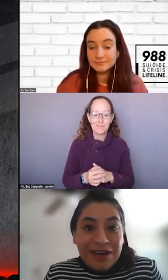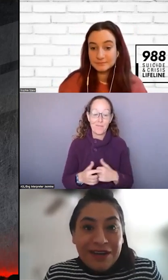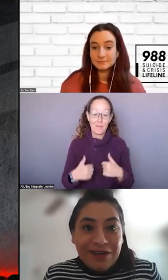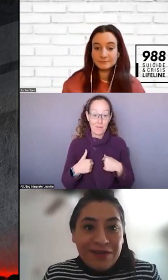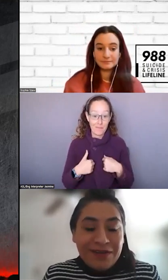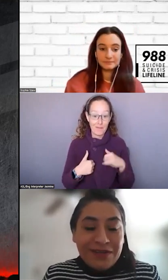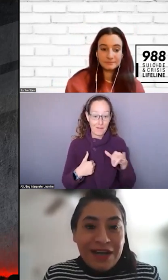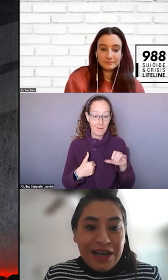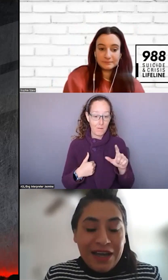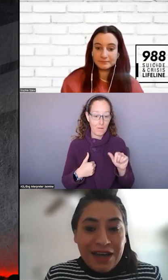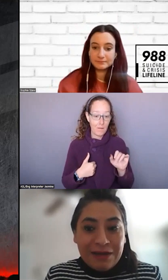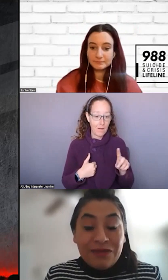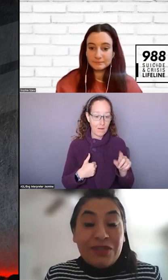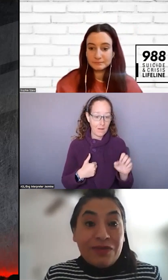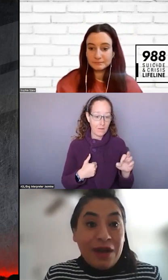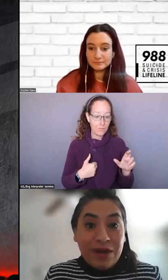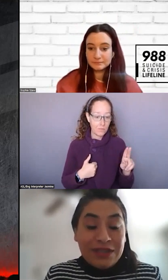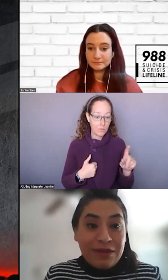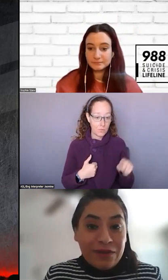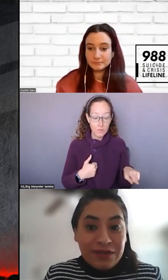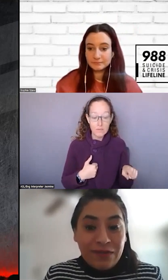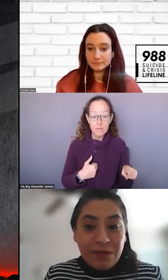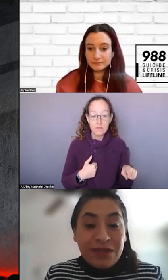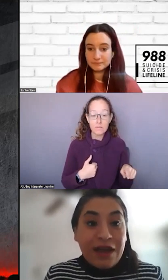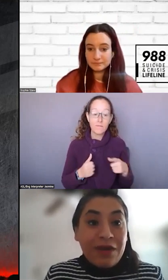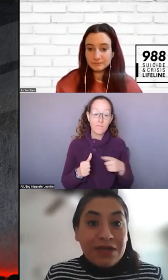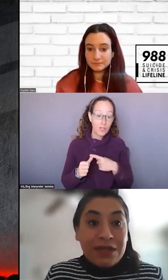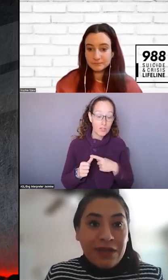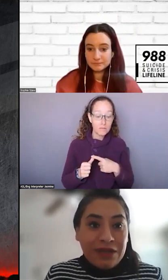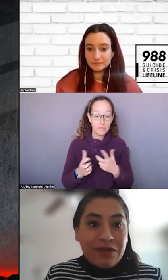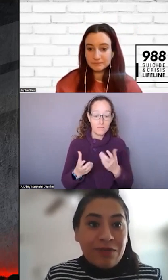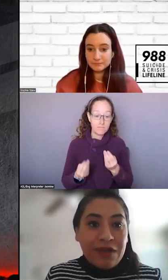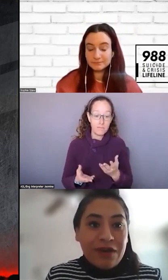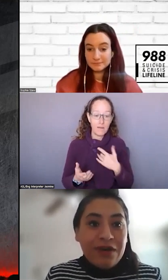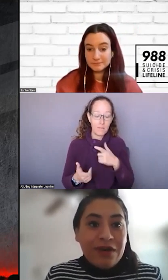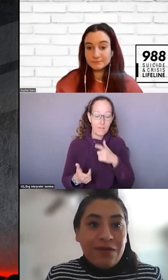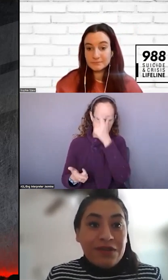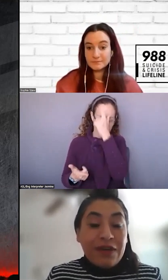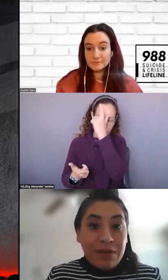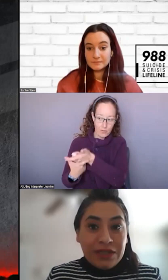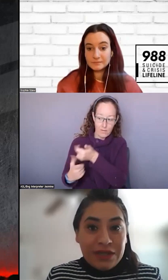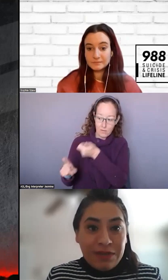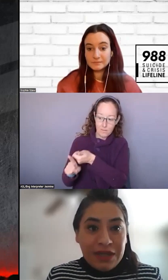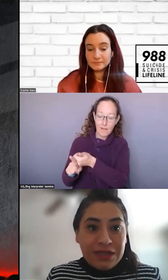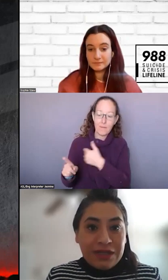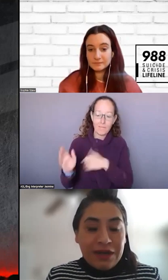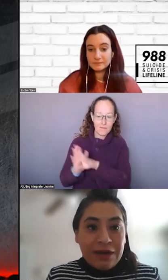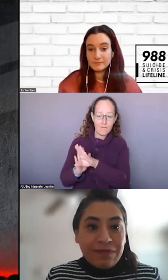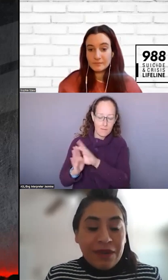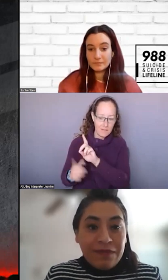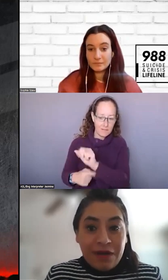me, I'm Yolanda Cruz. I want to say first and foremost, I am a sibling to a brother with developmental